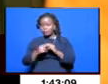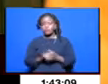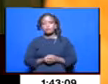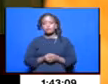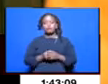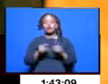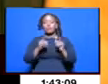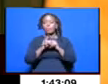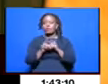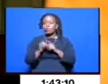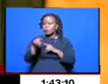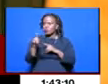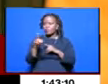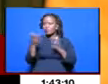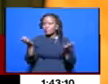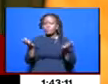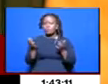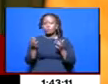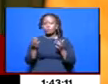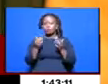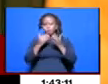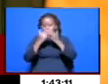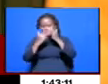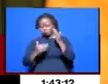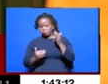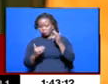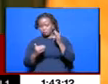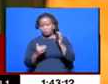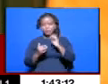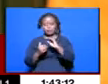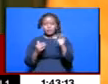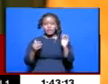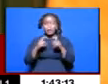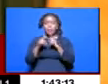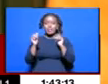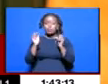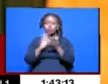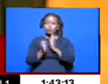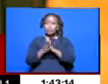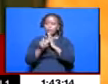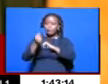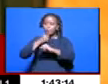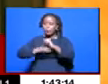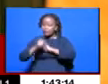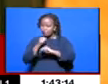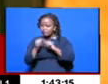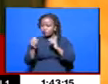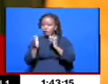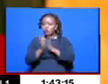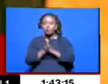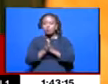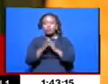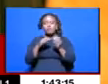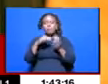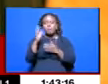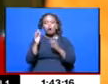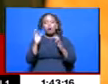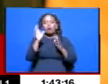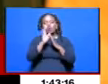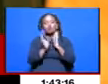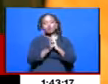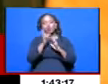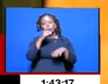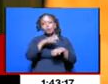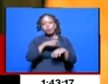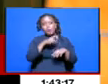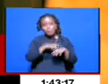and not necessarily in that order, would become operative in the event of a seismic constitutional moment,